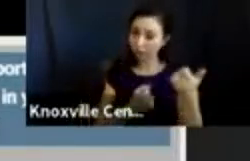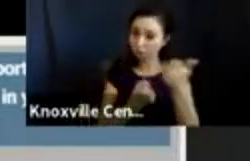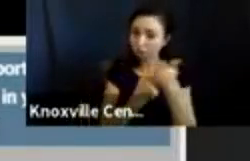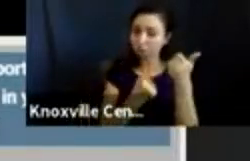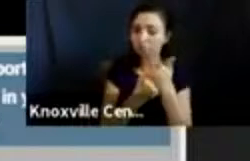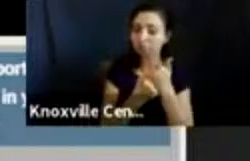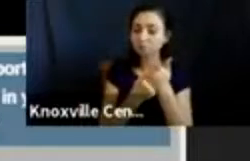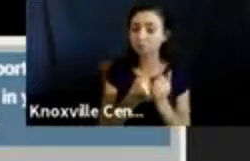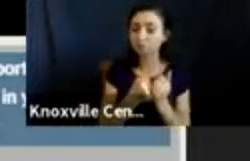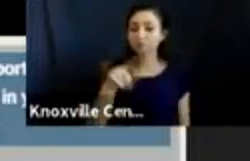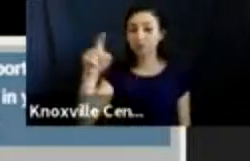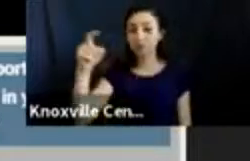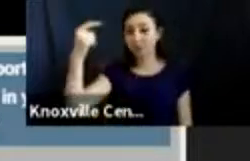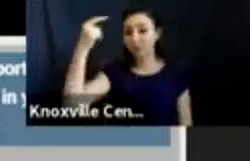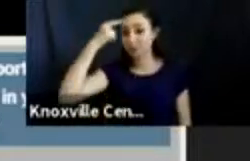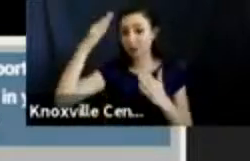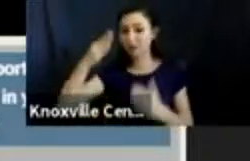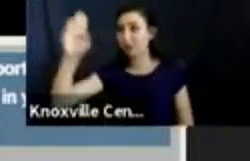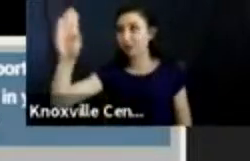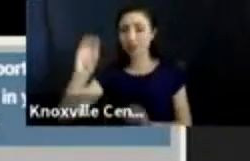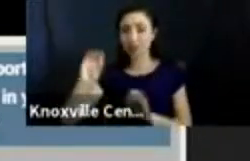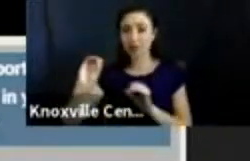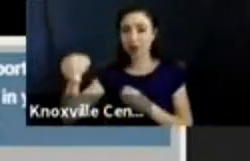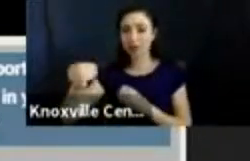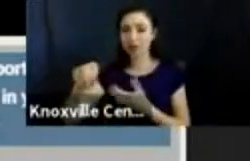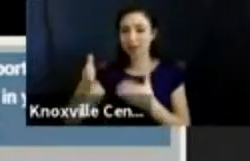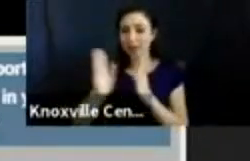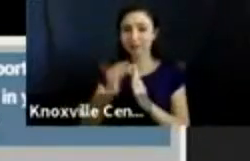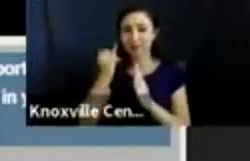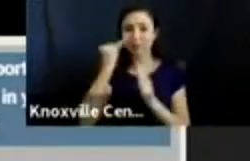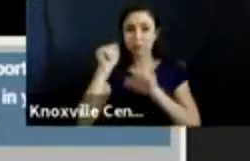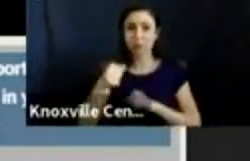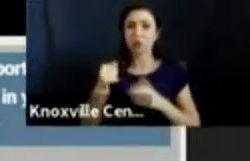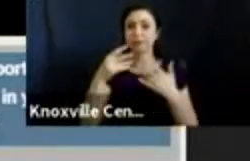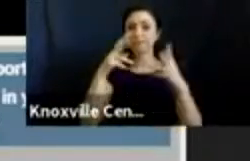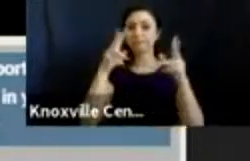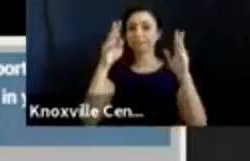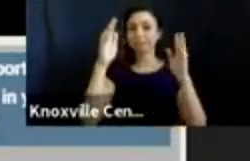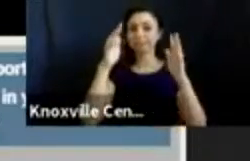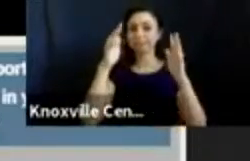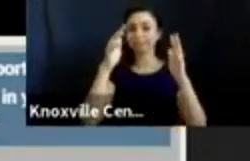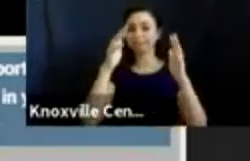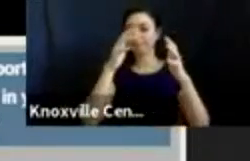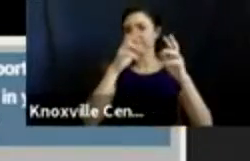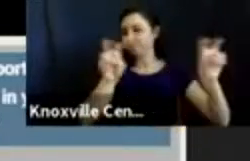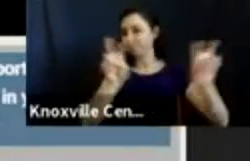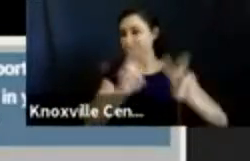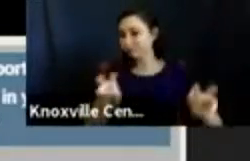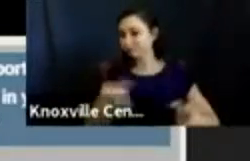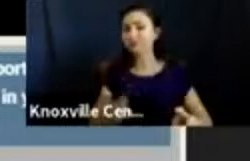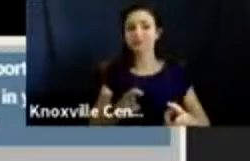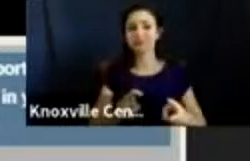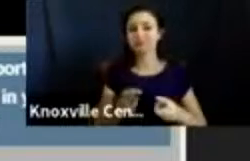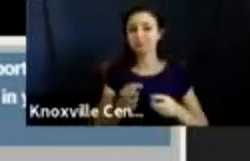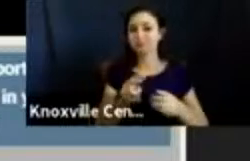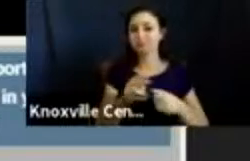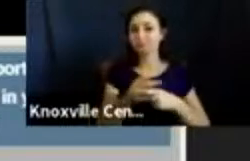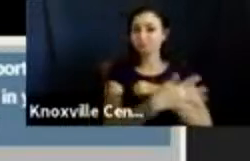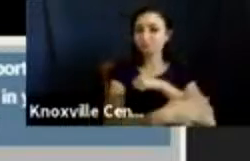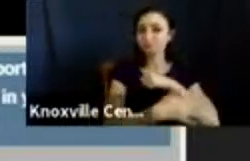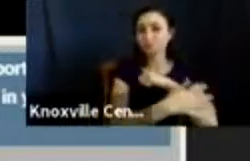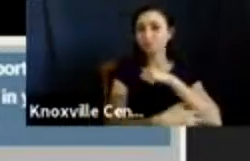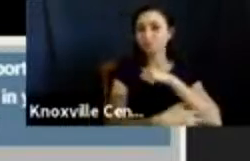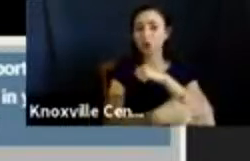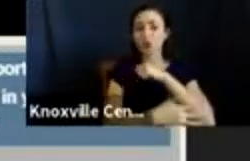governor's office asked us to break this down between that regional variable, so between urban and rural. And what we found was that while there was slightly